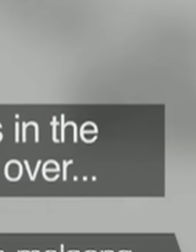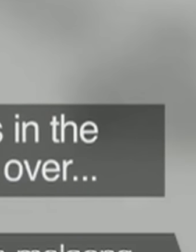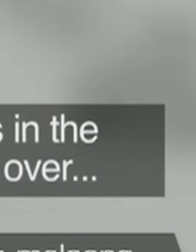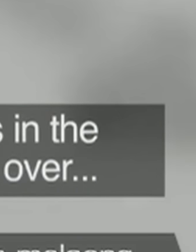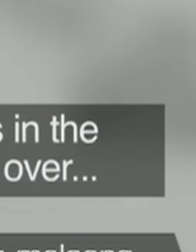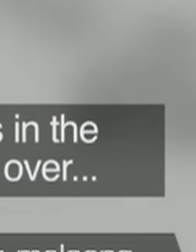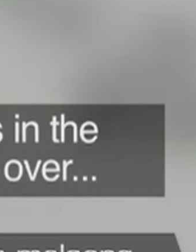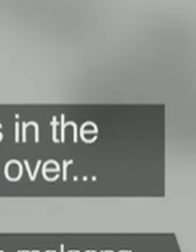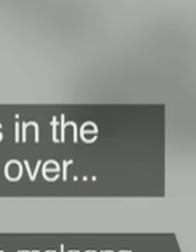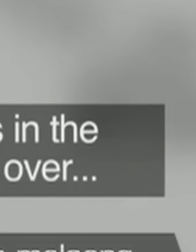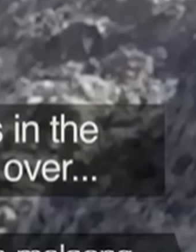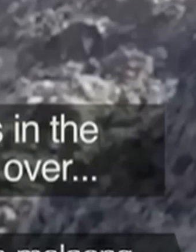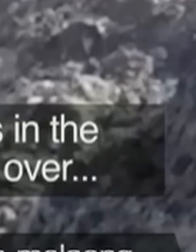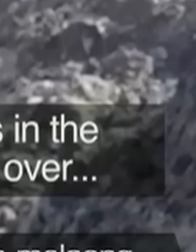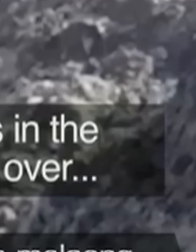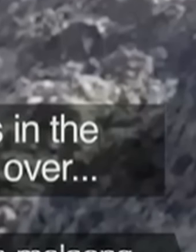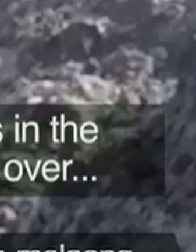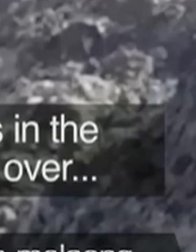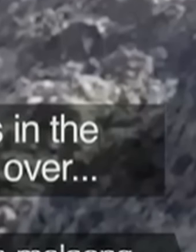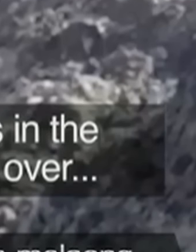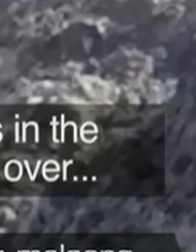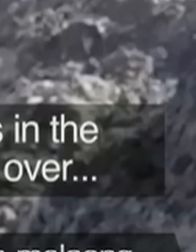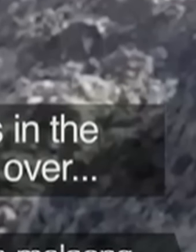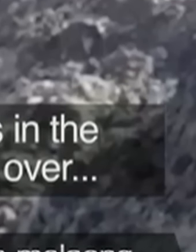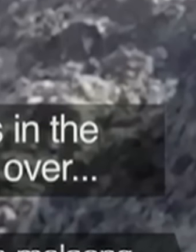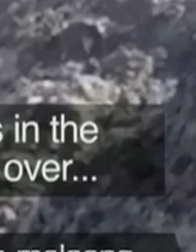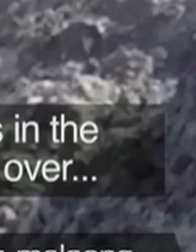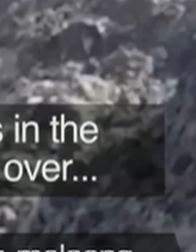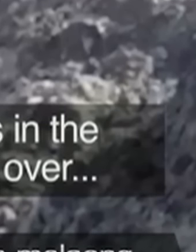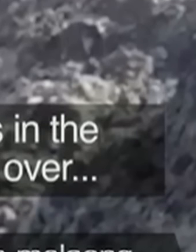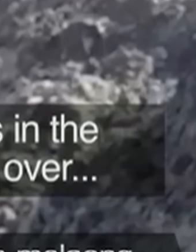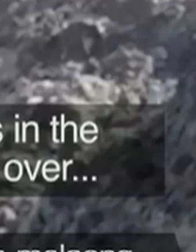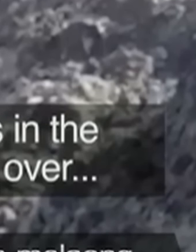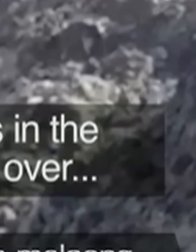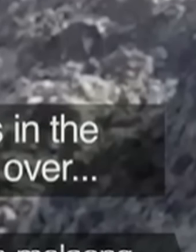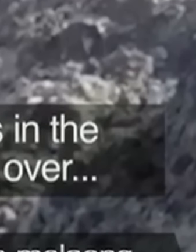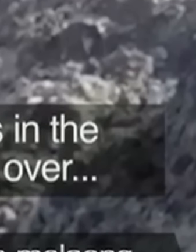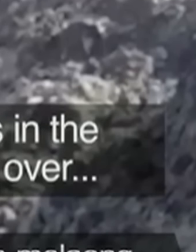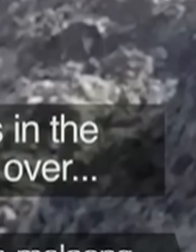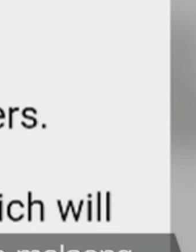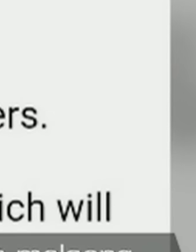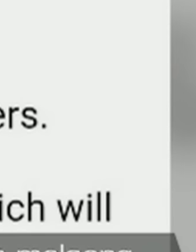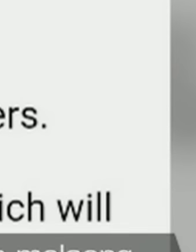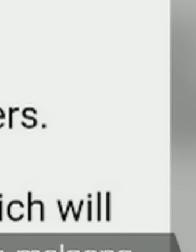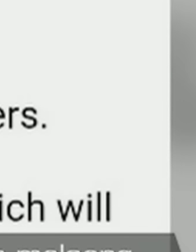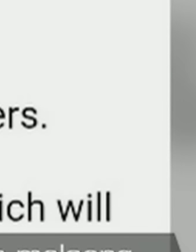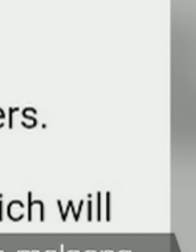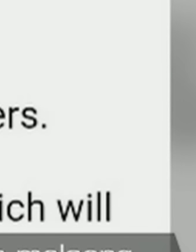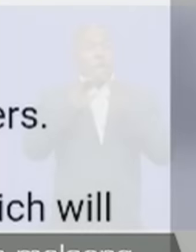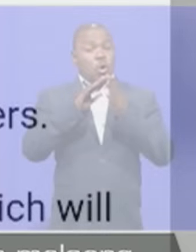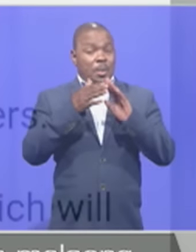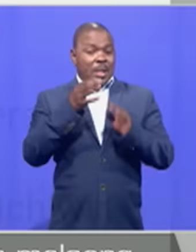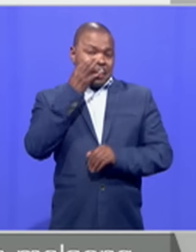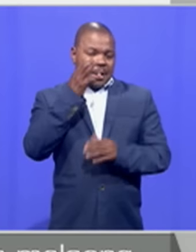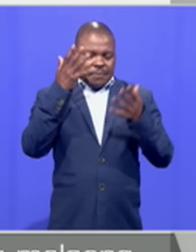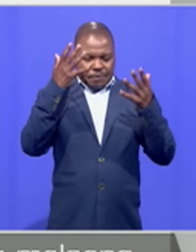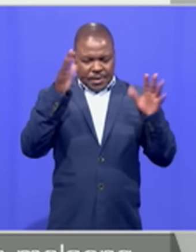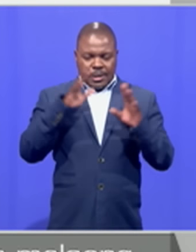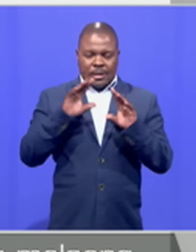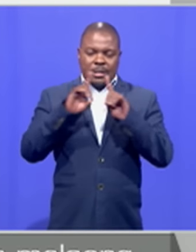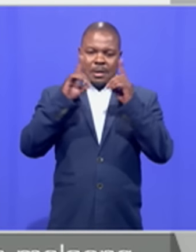tla wela neneng ka moo ga o tsebe mobu ona ba ntse ba o epa o tla wela neneng ka moo gore go tlo wela wena. Baagi ba re ba ikgolagantse le lefapha